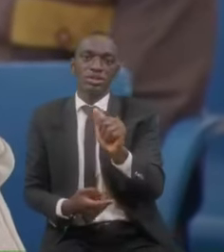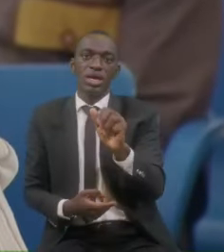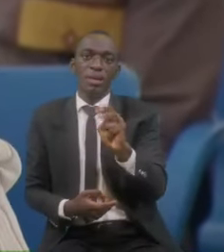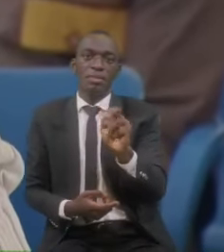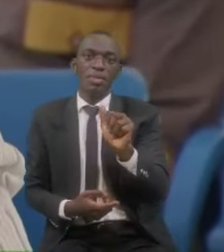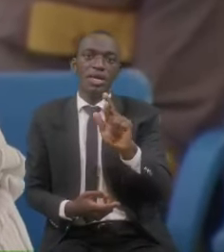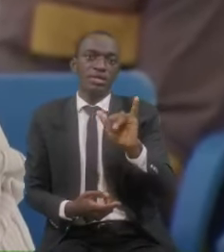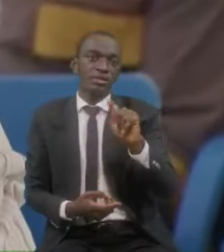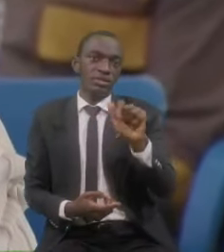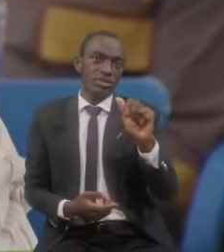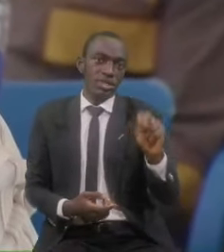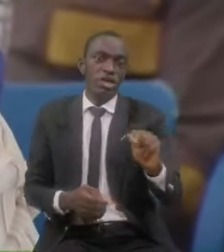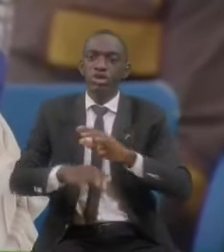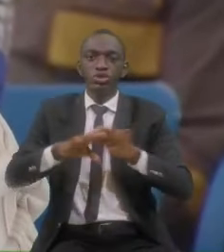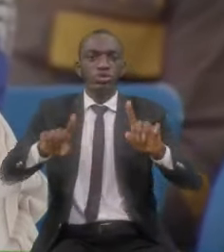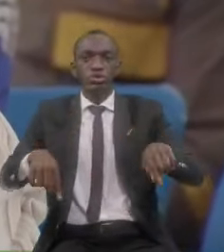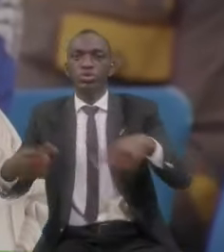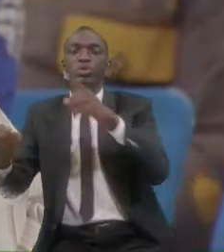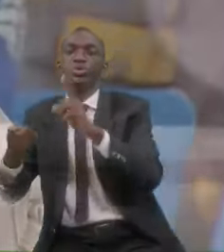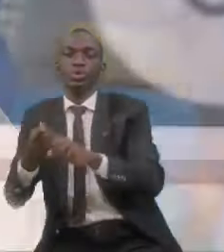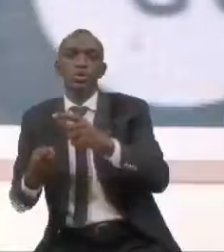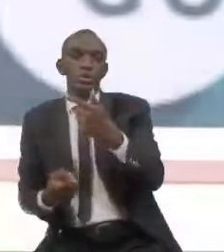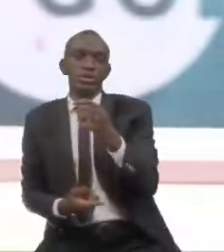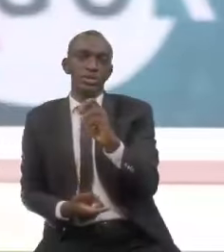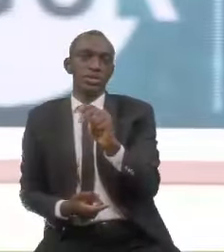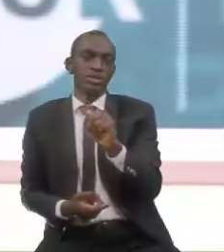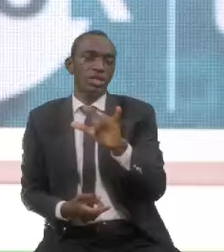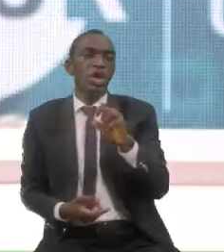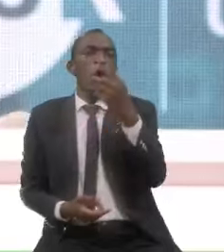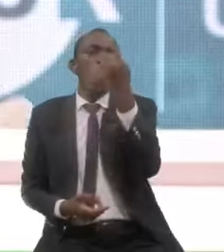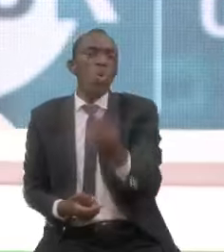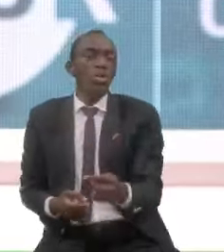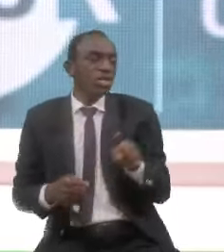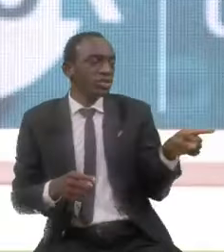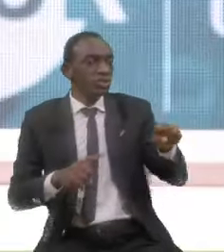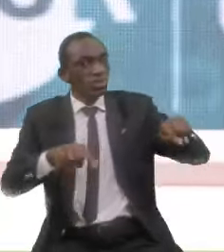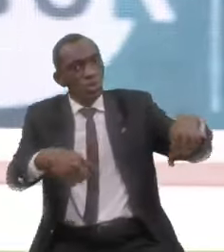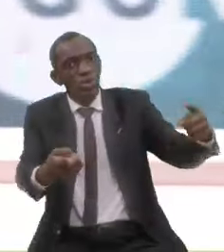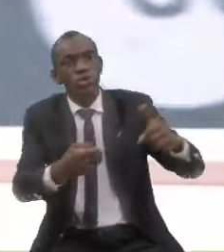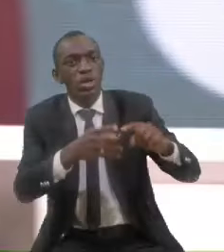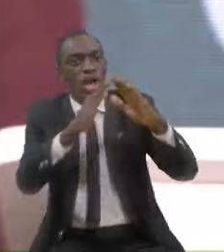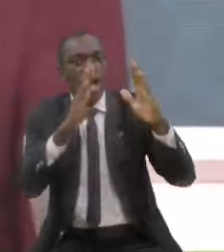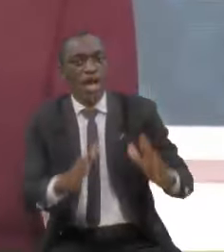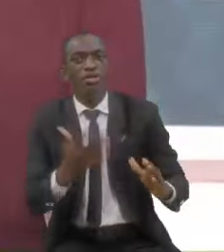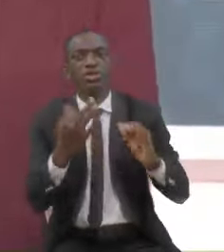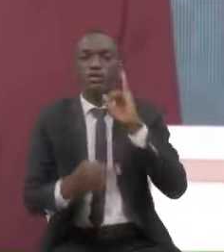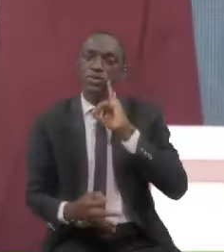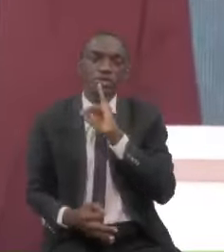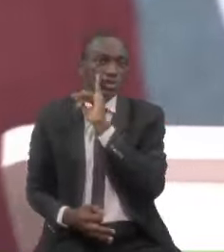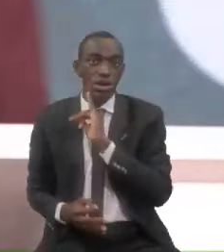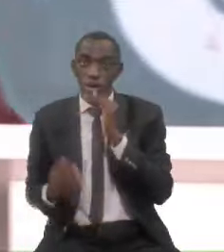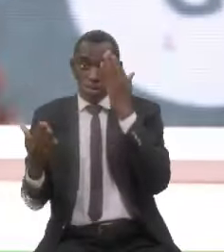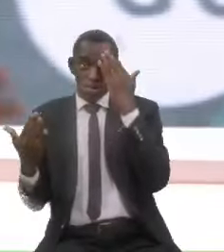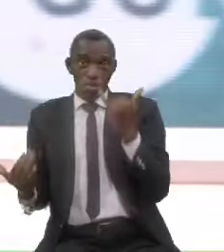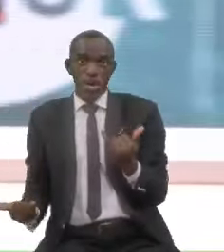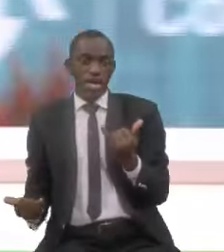go to the house of Israel. Why? They couldn't understand how salvation will come